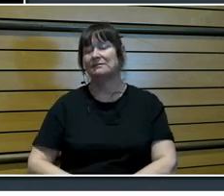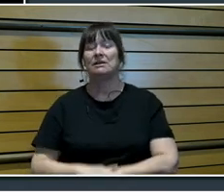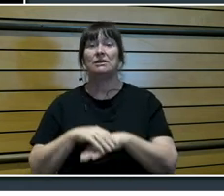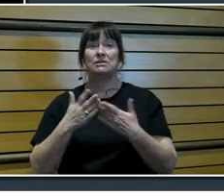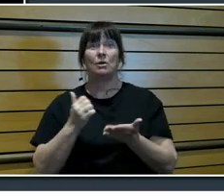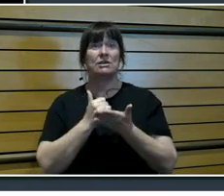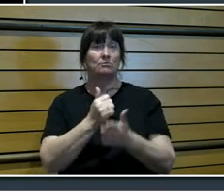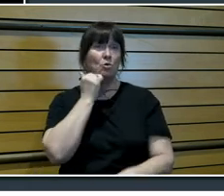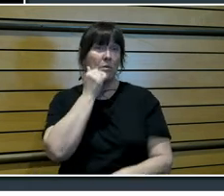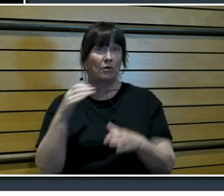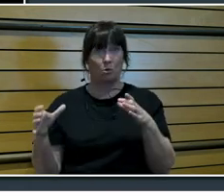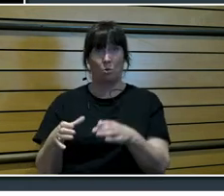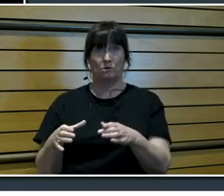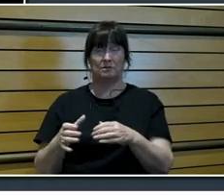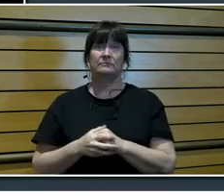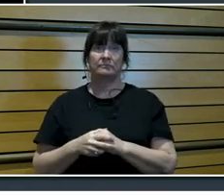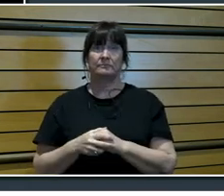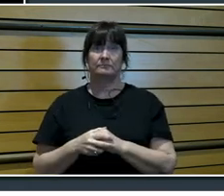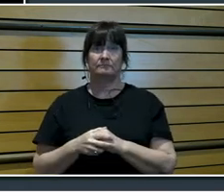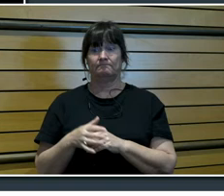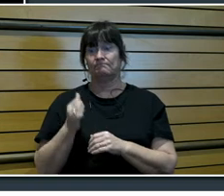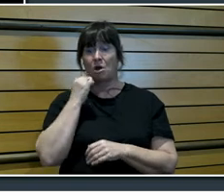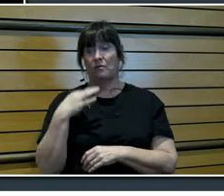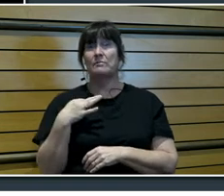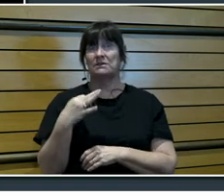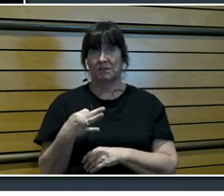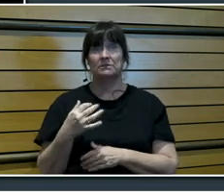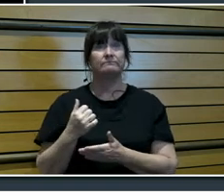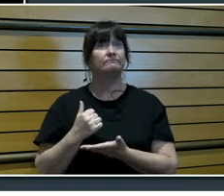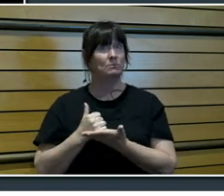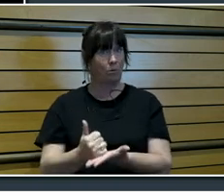So I support Māori Ward's representation